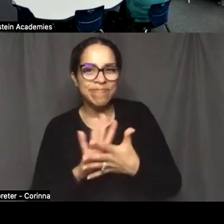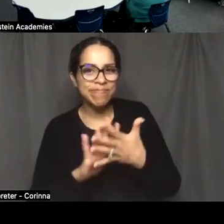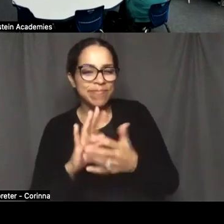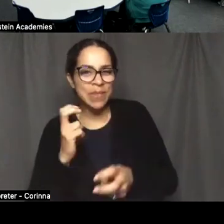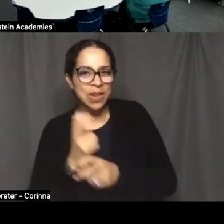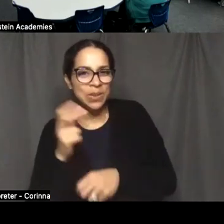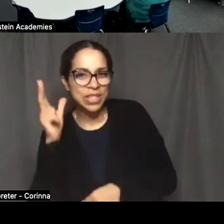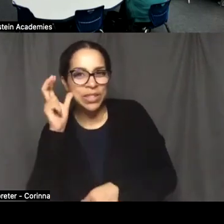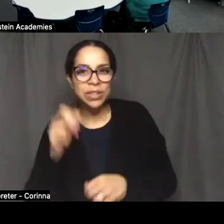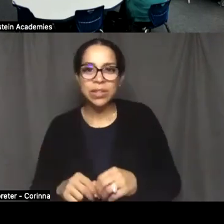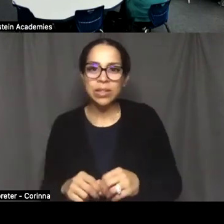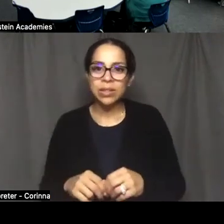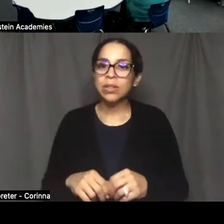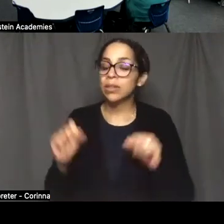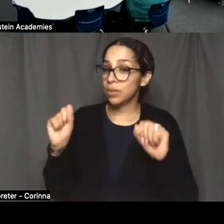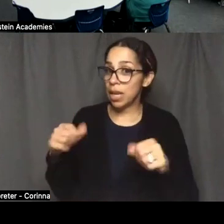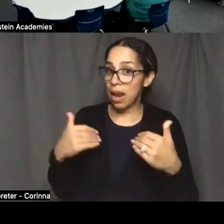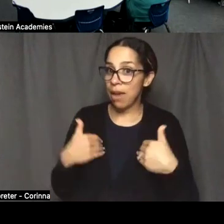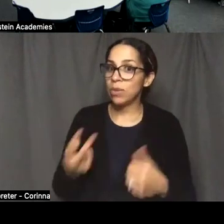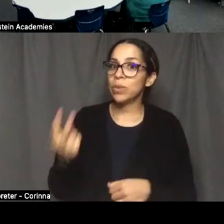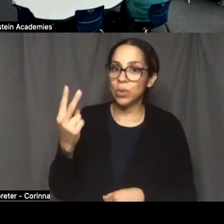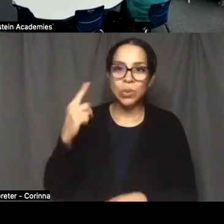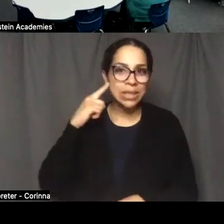that with 2 sounds too, like it.